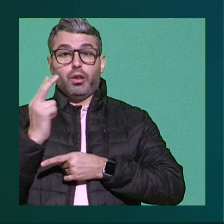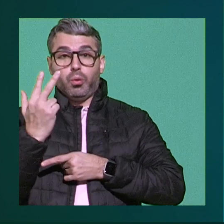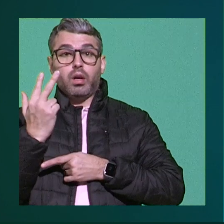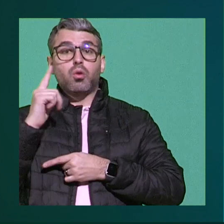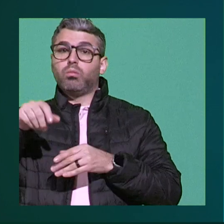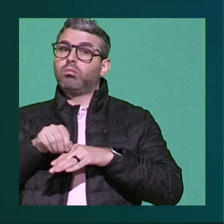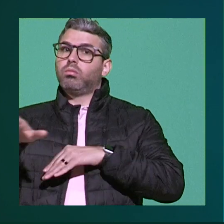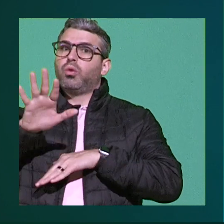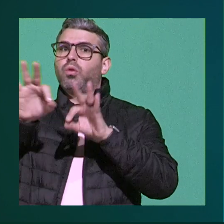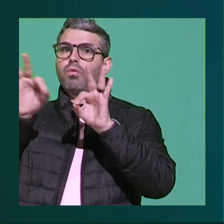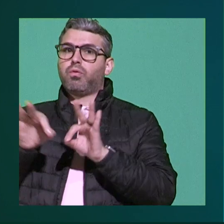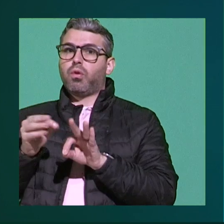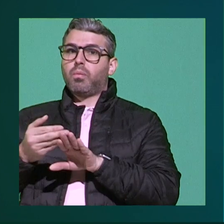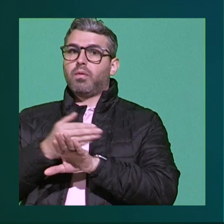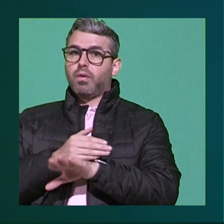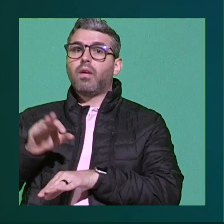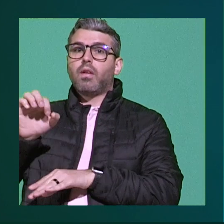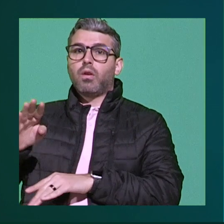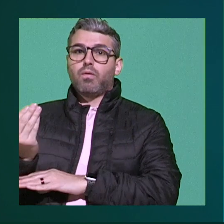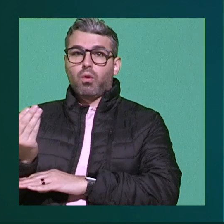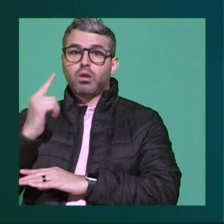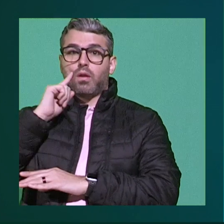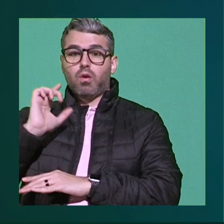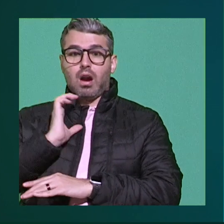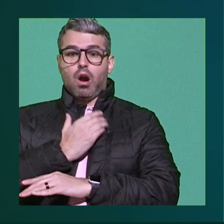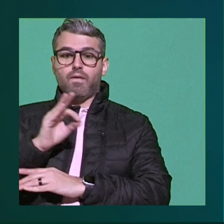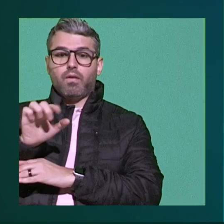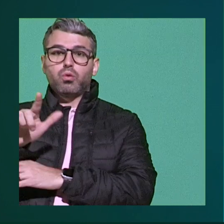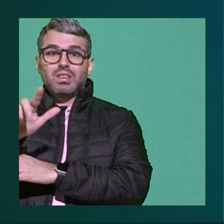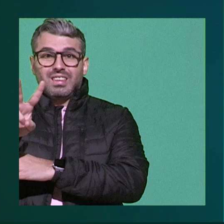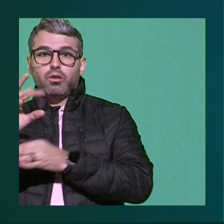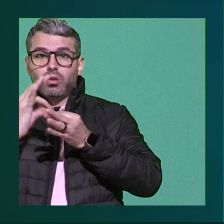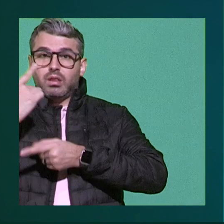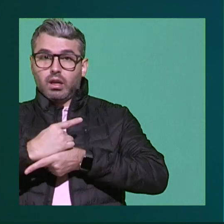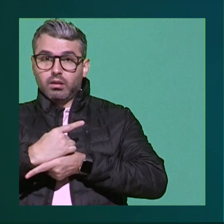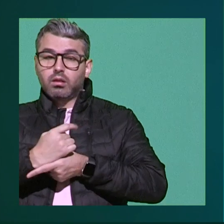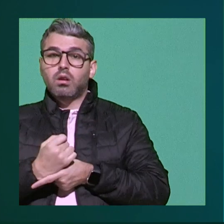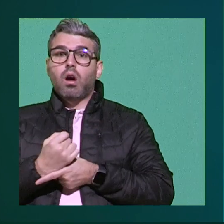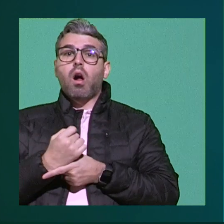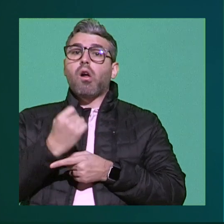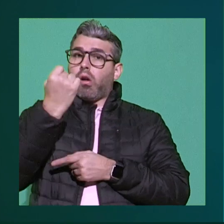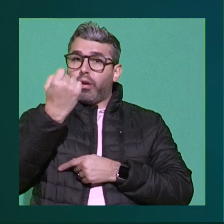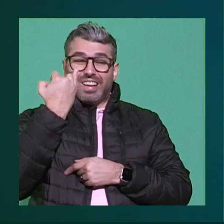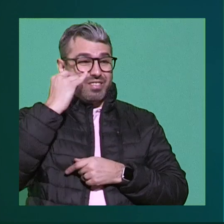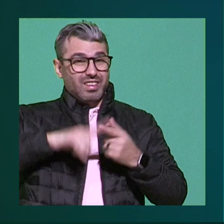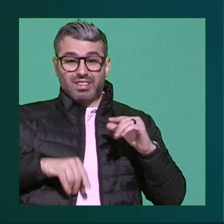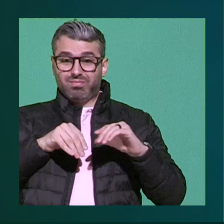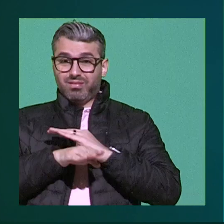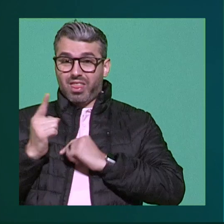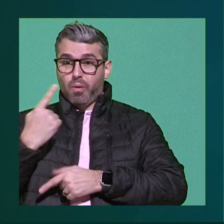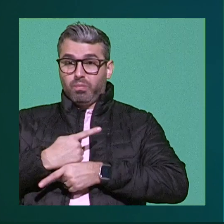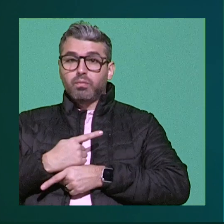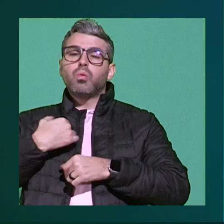this Friday, February 14th, for our February 27th Unity Day. Remember, we all have one more Unity Day after this one,